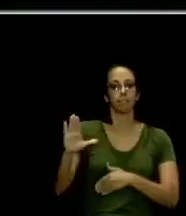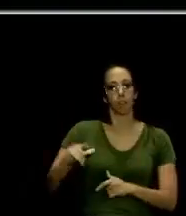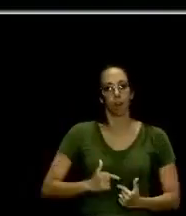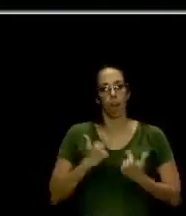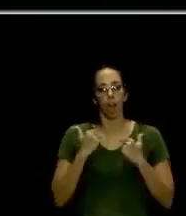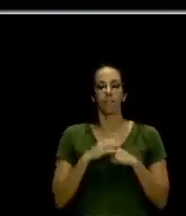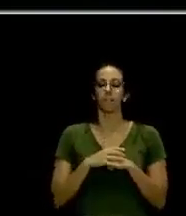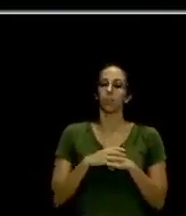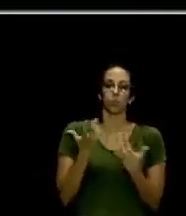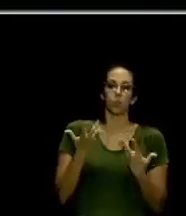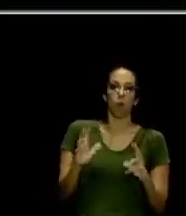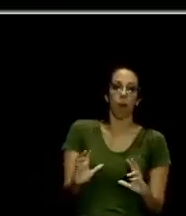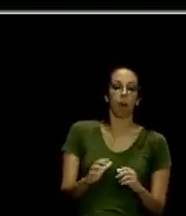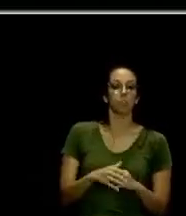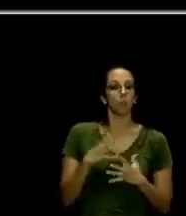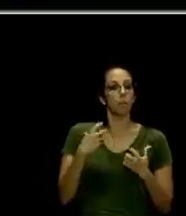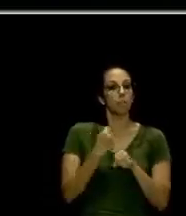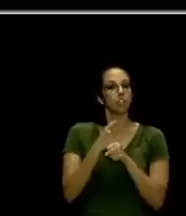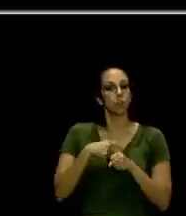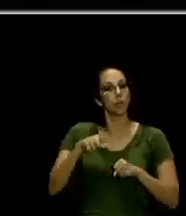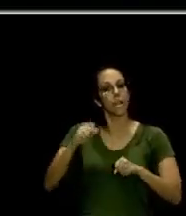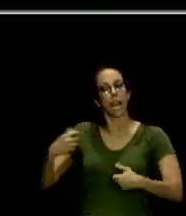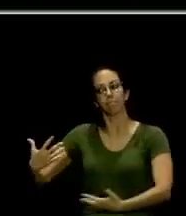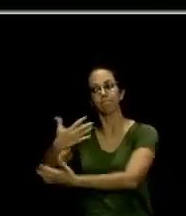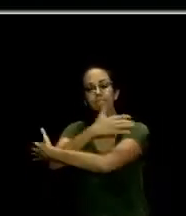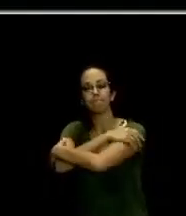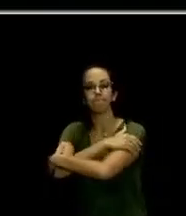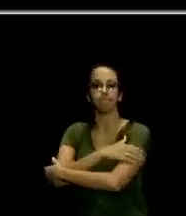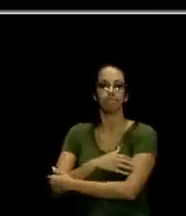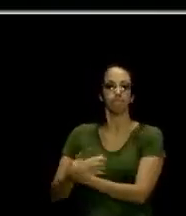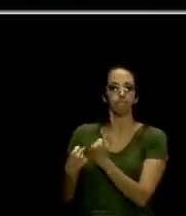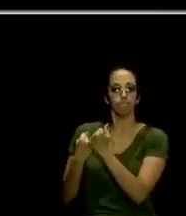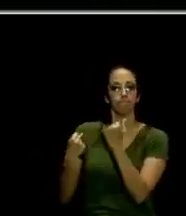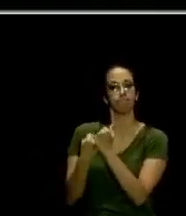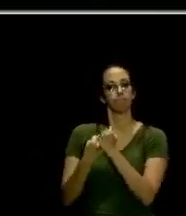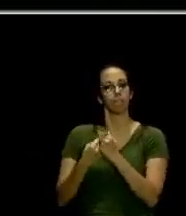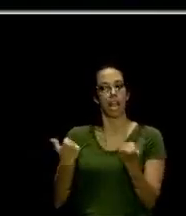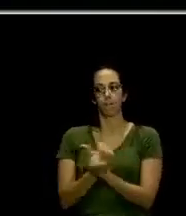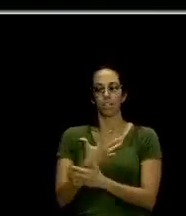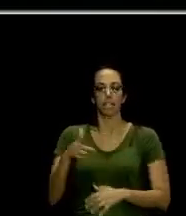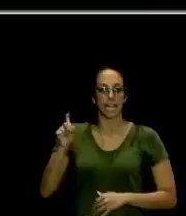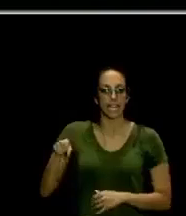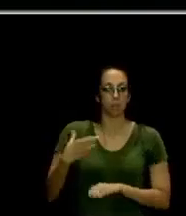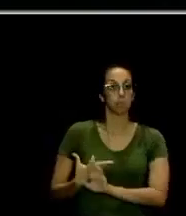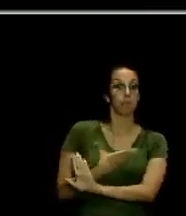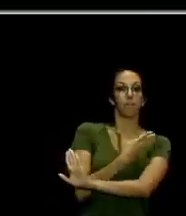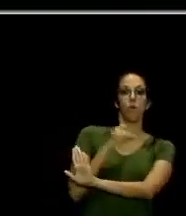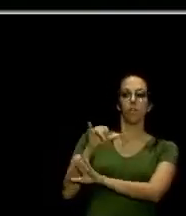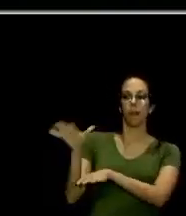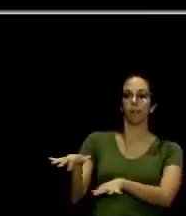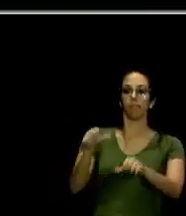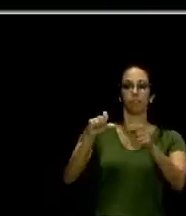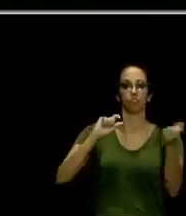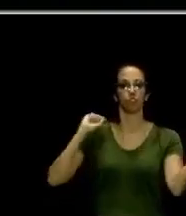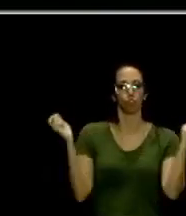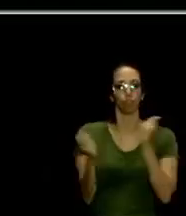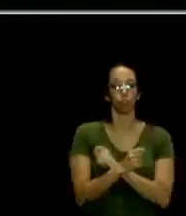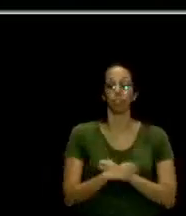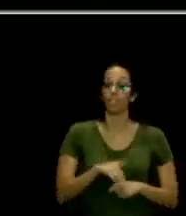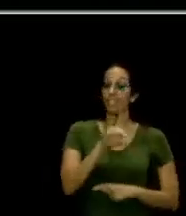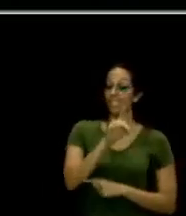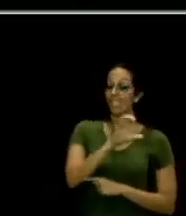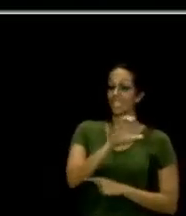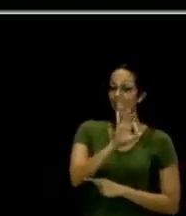our arms around those families and making sure that they can get the supports needed. And that's not done by DCF,